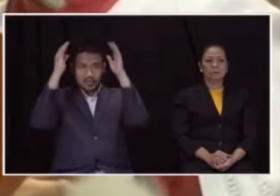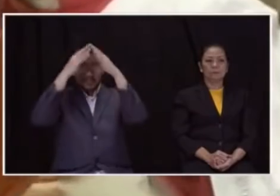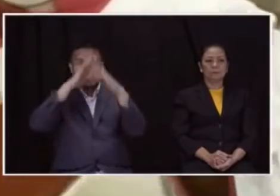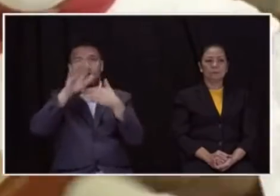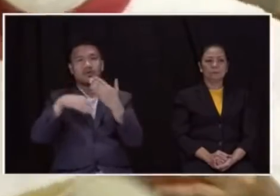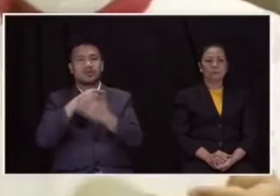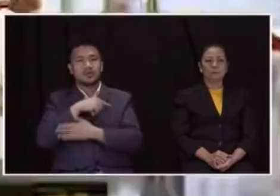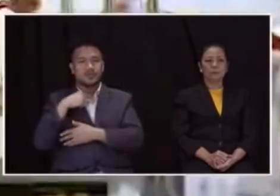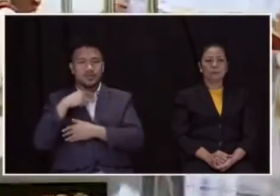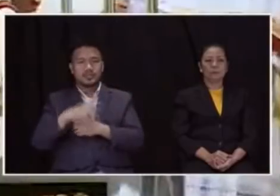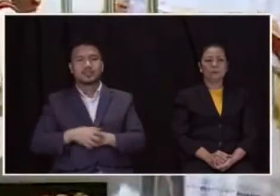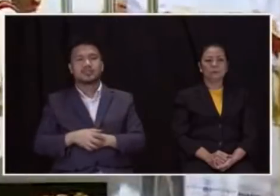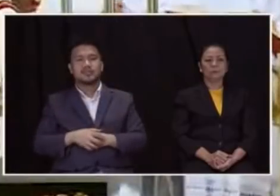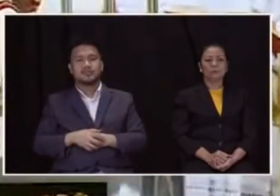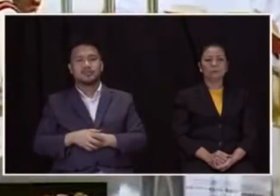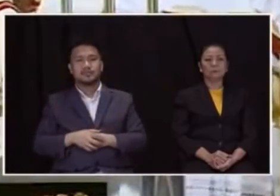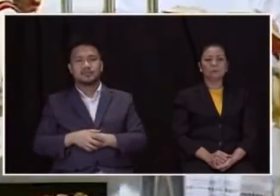clergy.